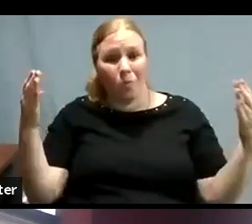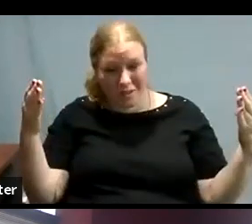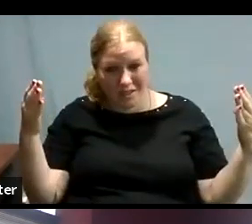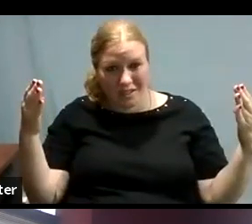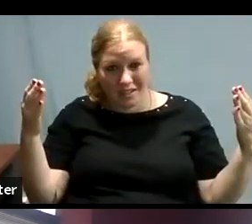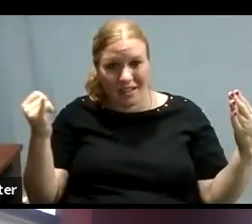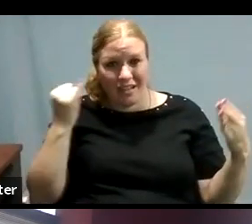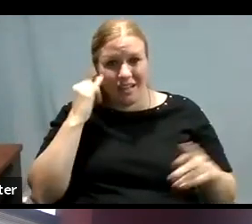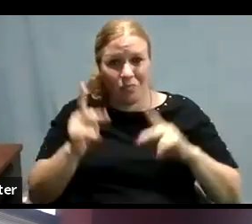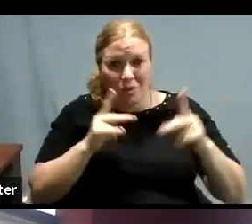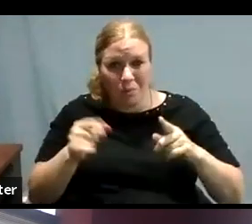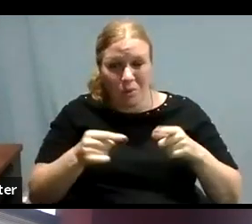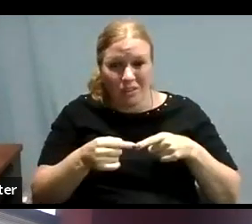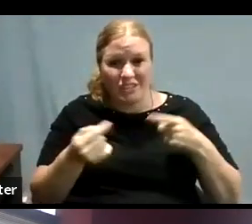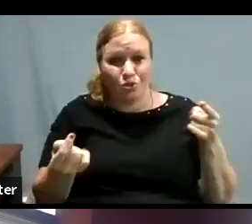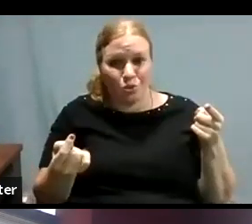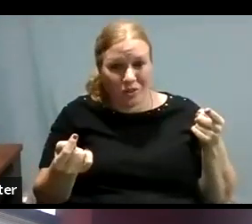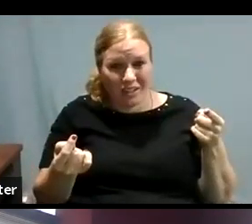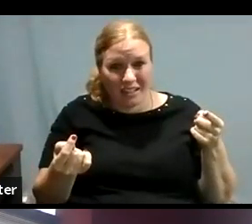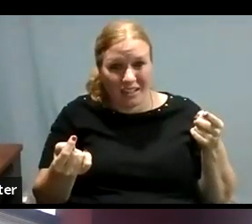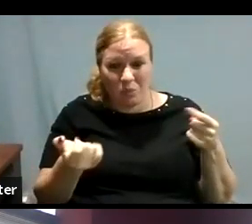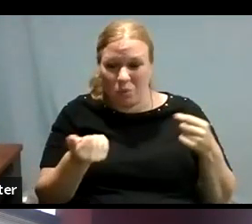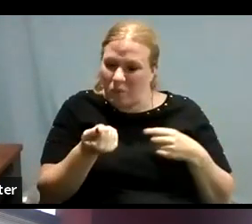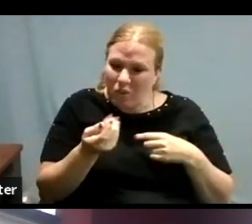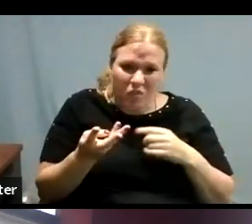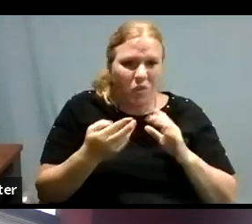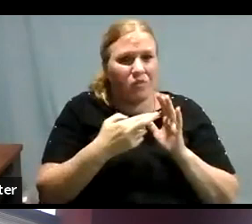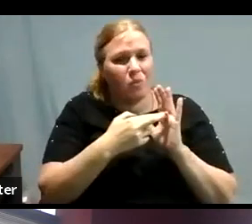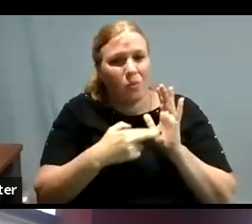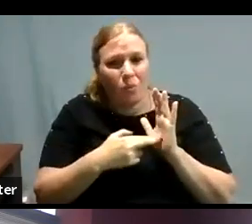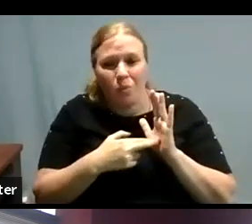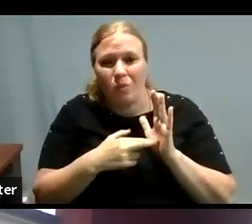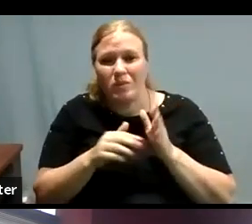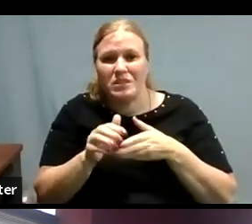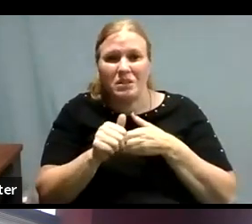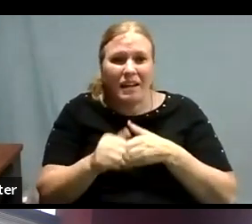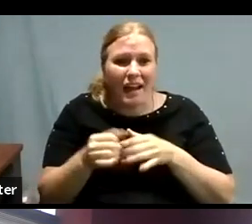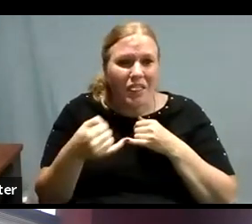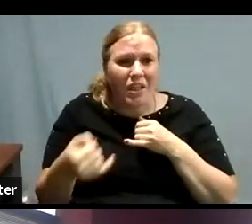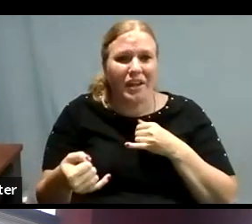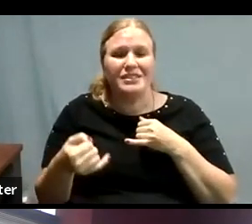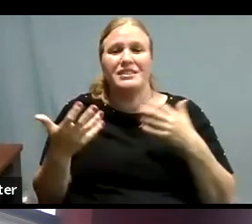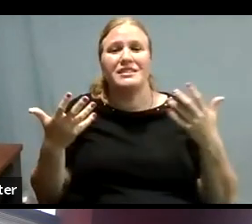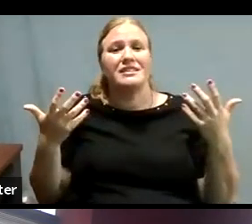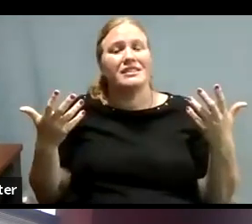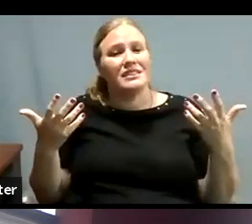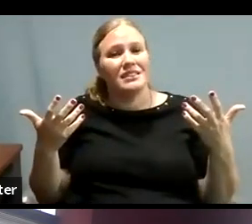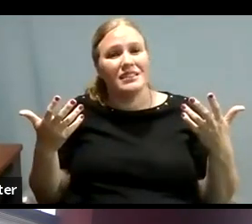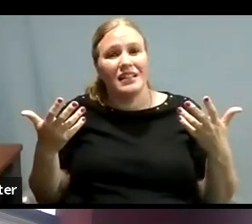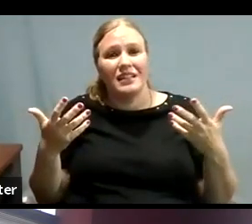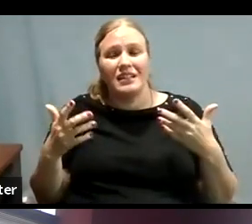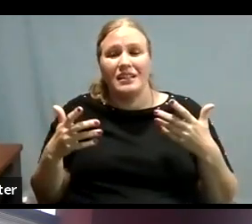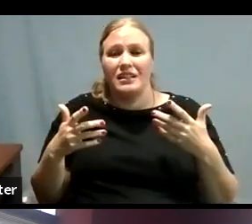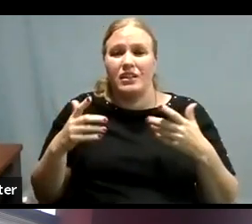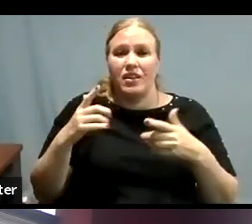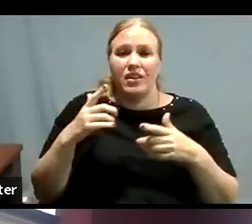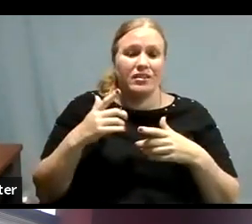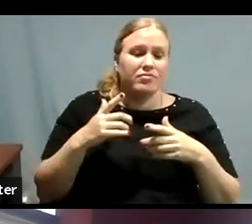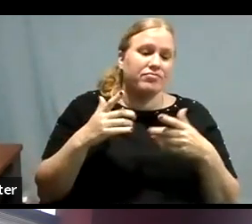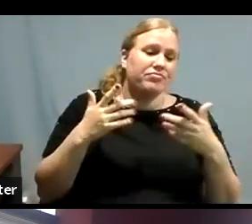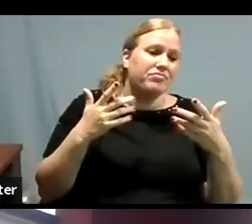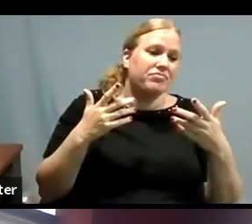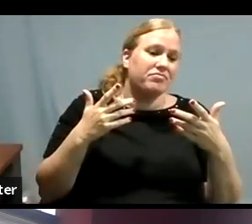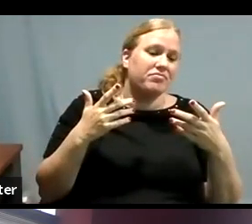with a couple of the guidelines or steps that the governor's is taking, and then decide to